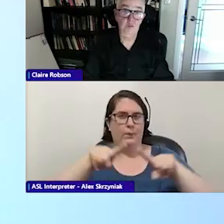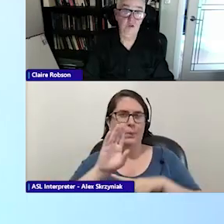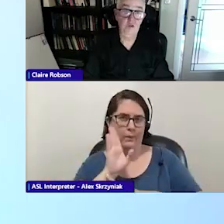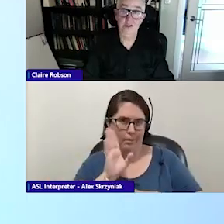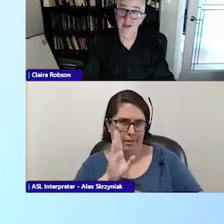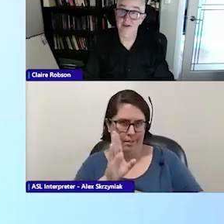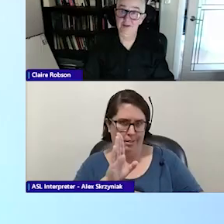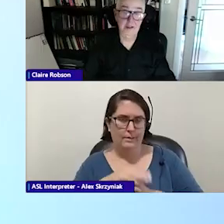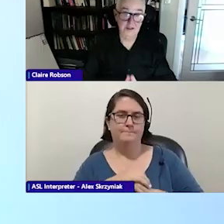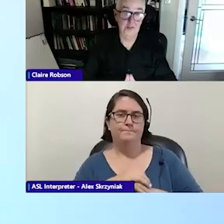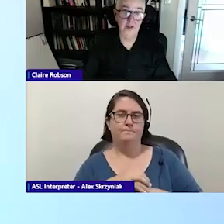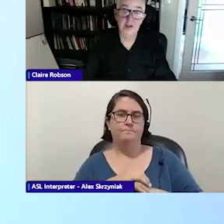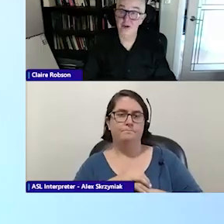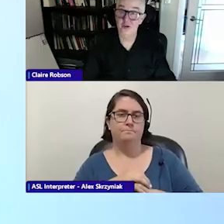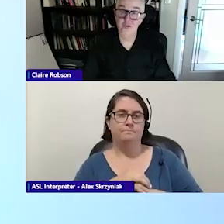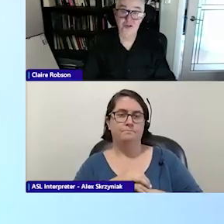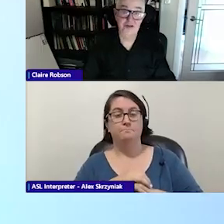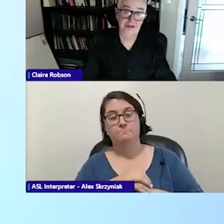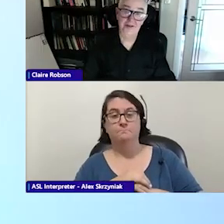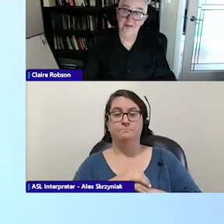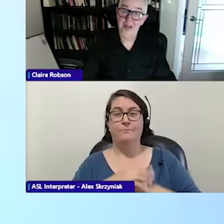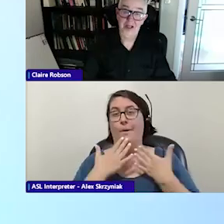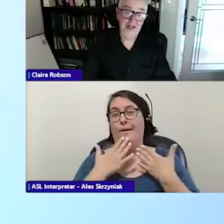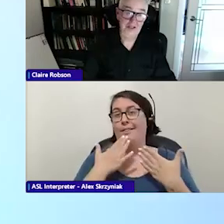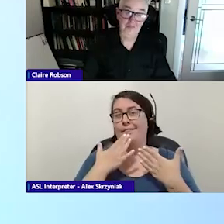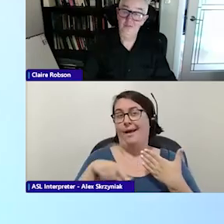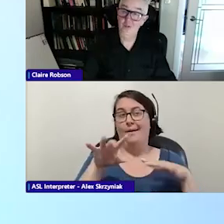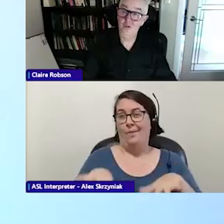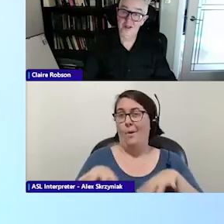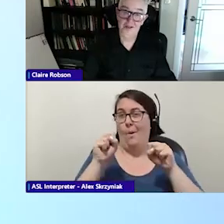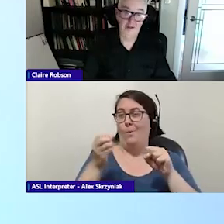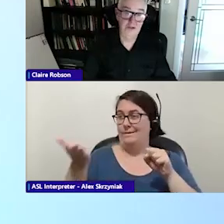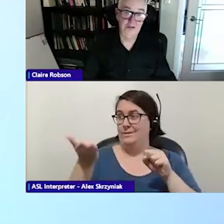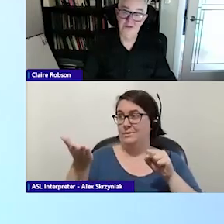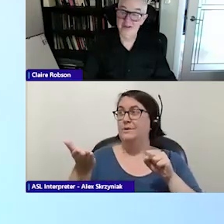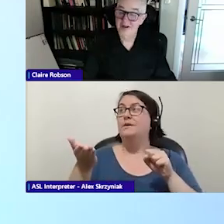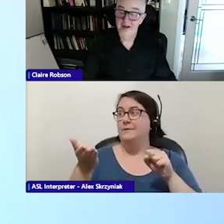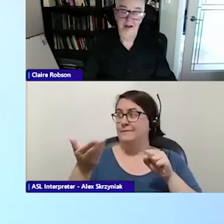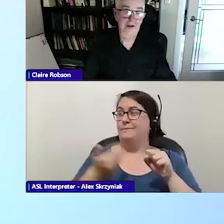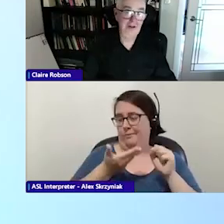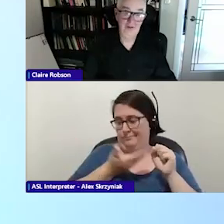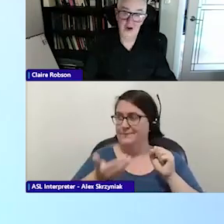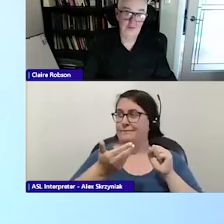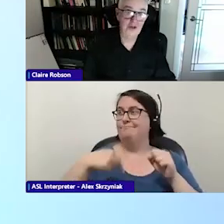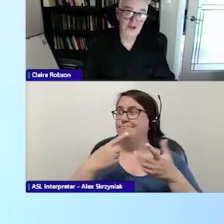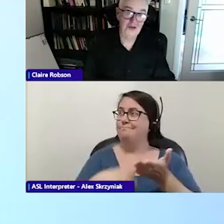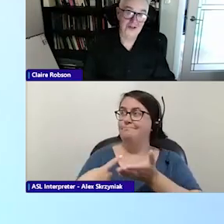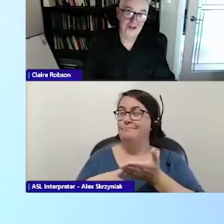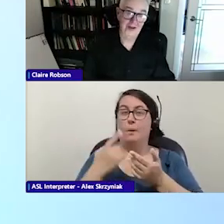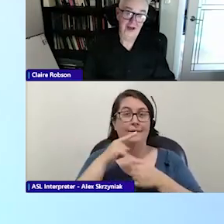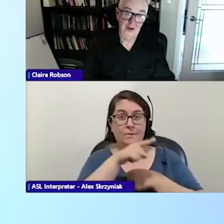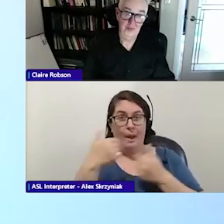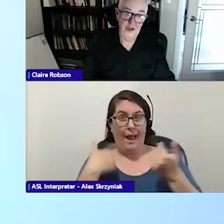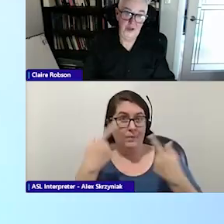I would like to thank our hosts here for including us. If you have